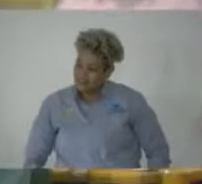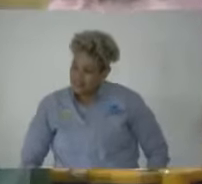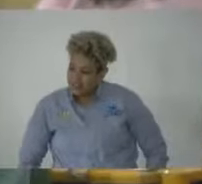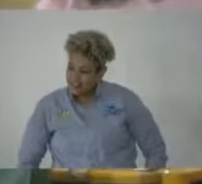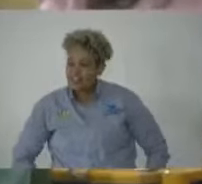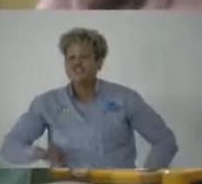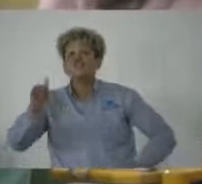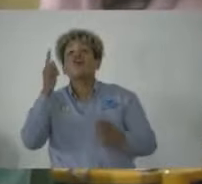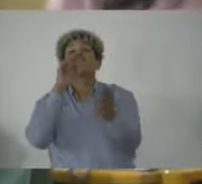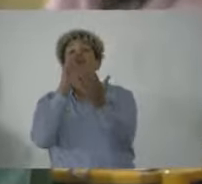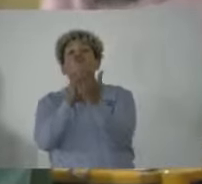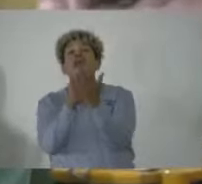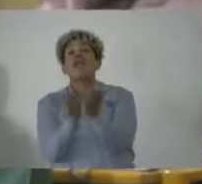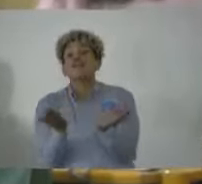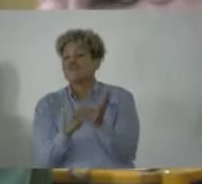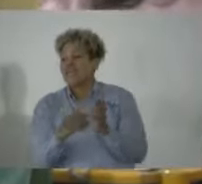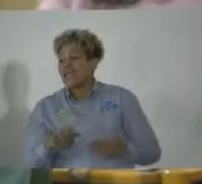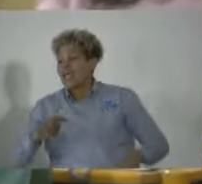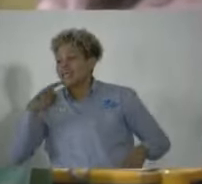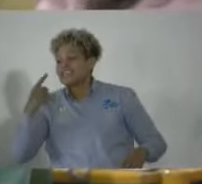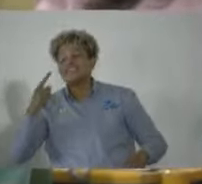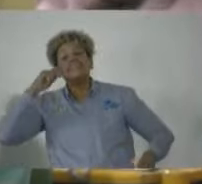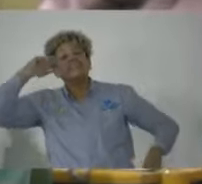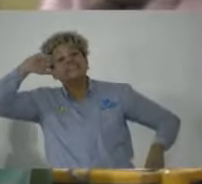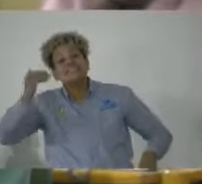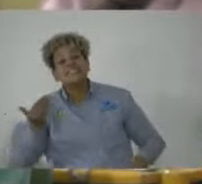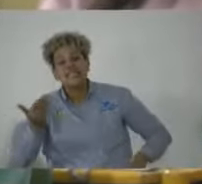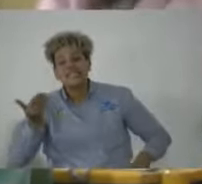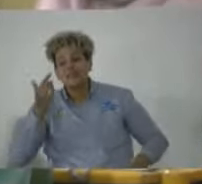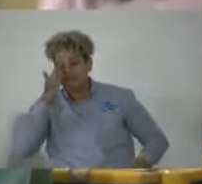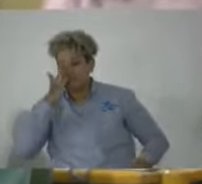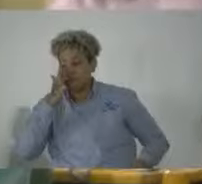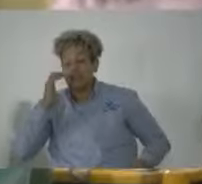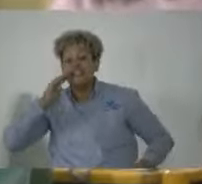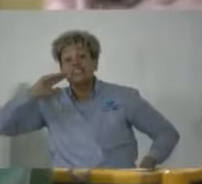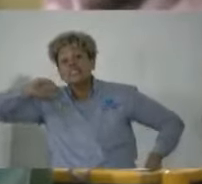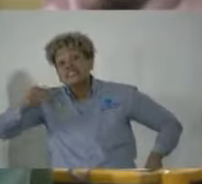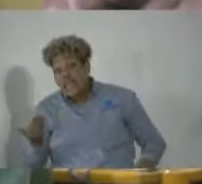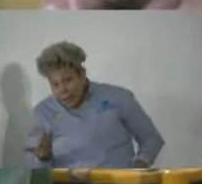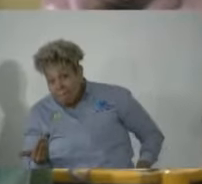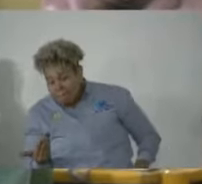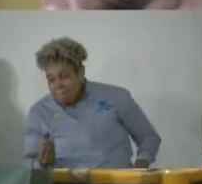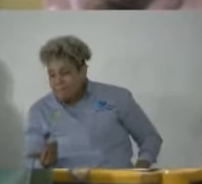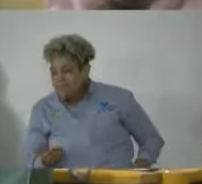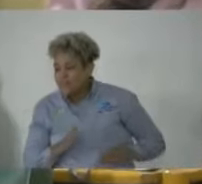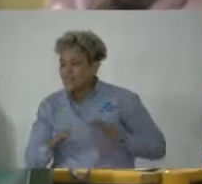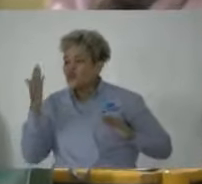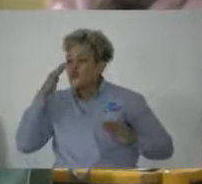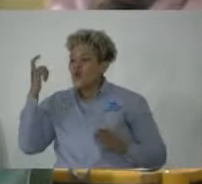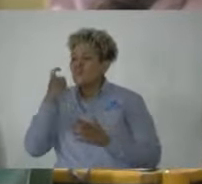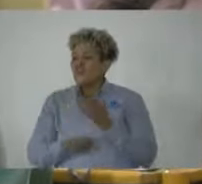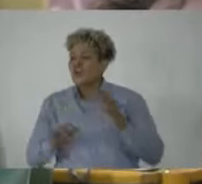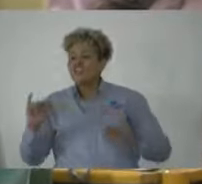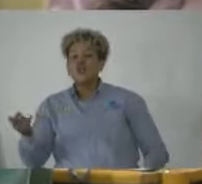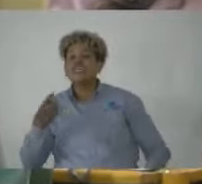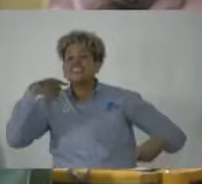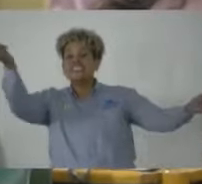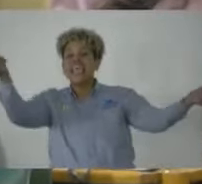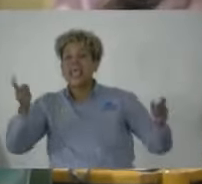Just for the record, Madam Speaker, I said it seems to be the case. Okay? They don't even know the cost. Just winging